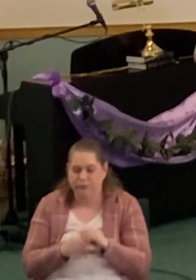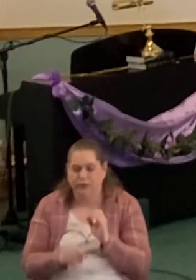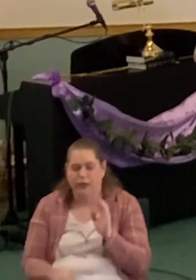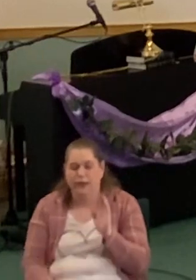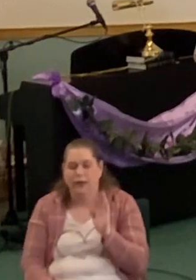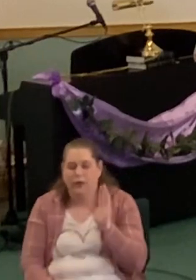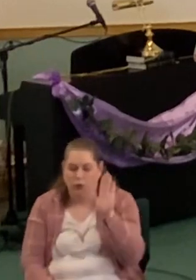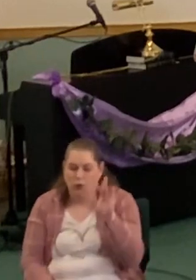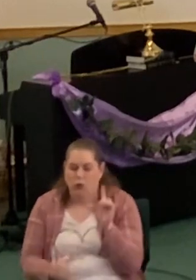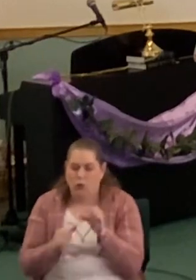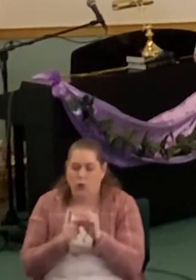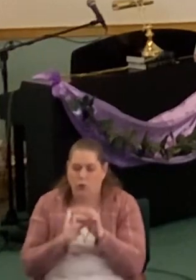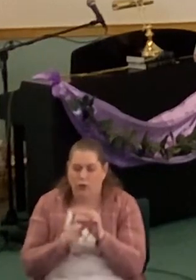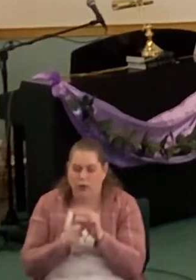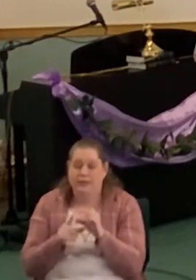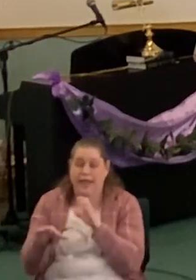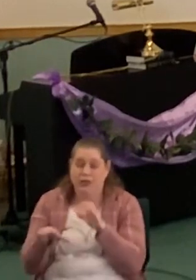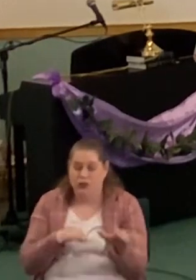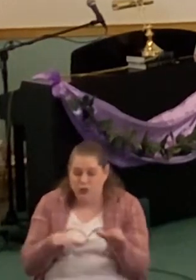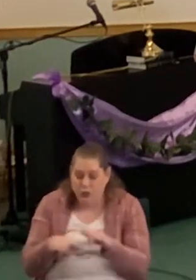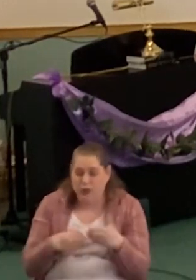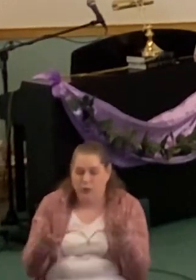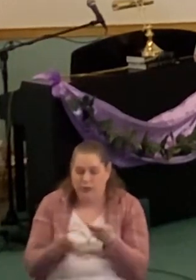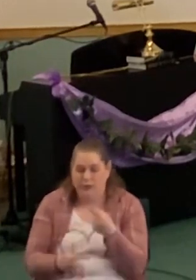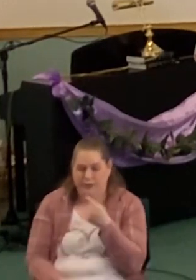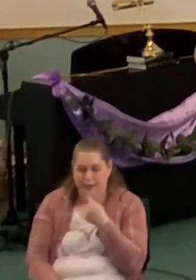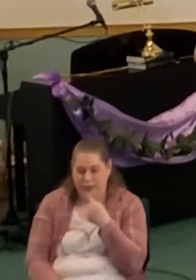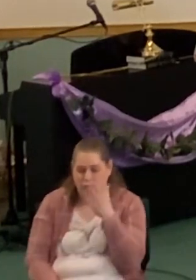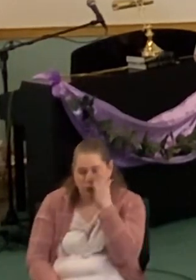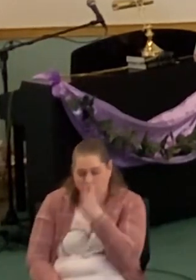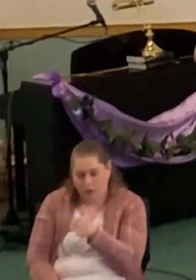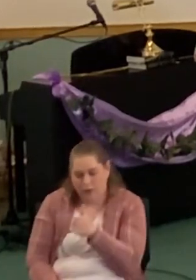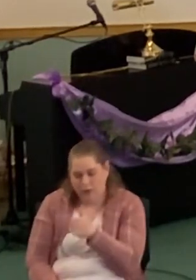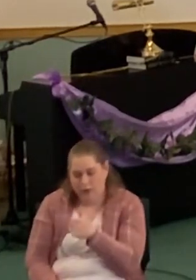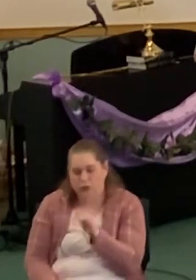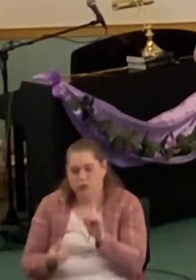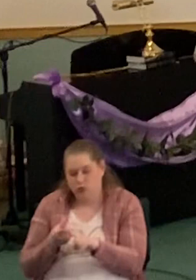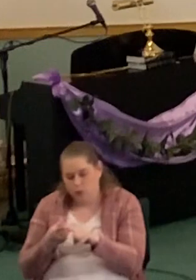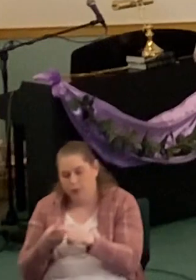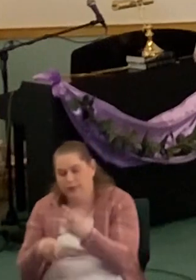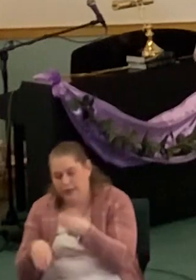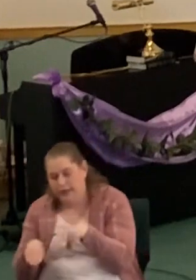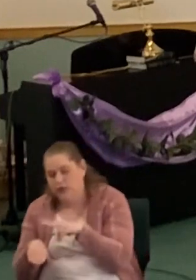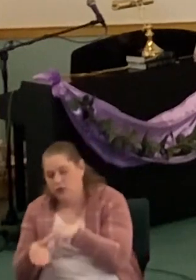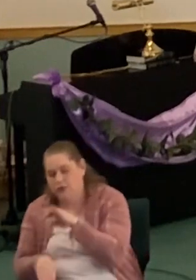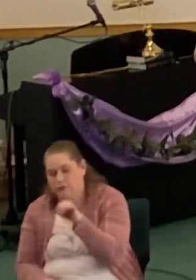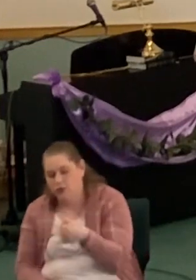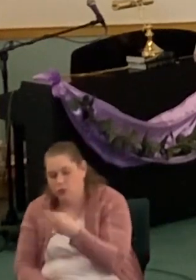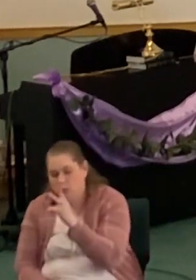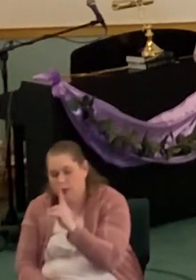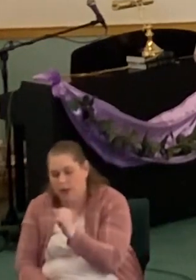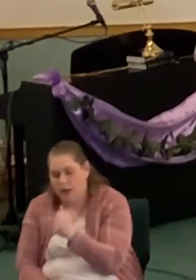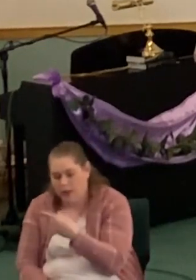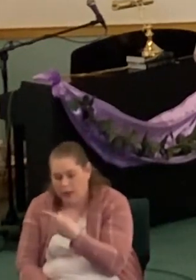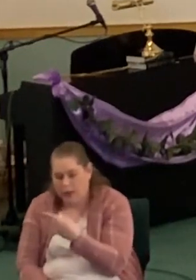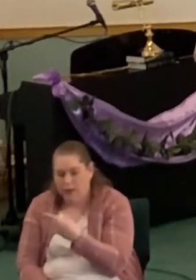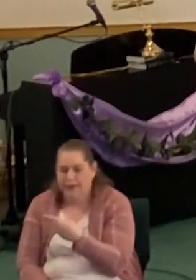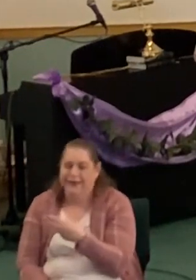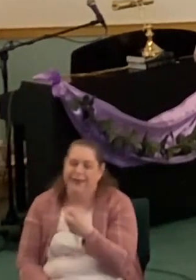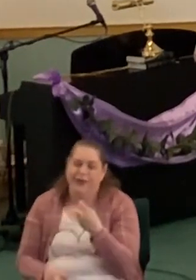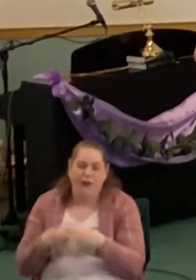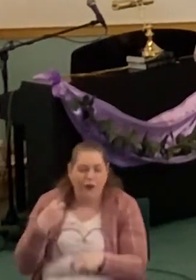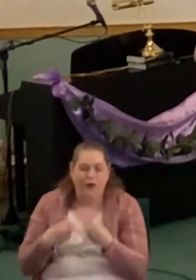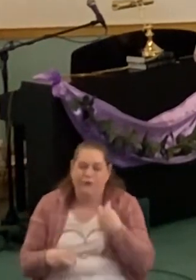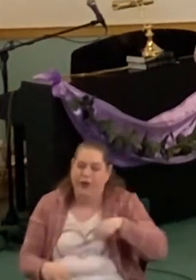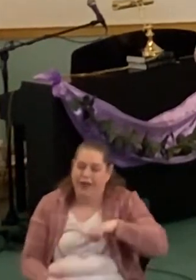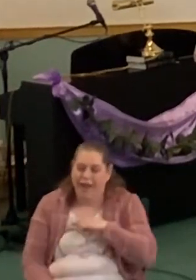in doing what you said you would do to the nation of Judah. I know sometimes it's hard for us to feel like maybe